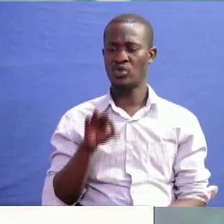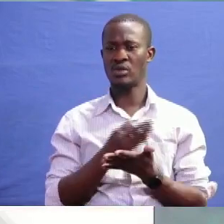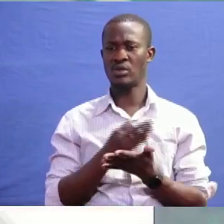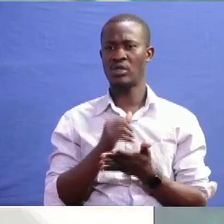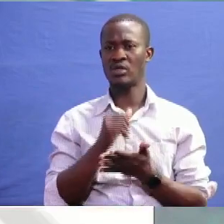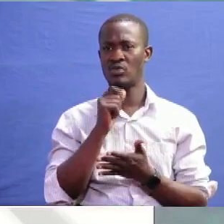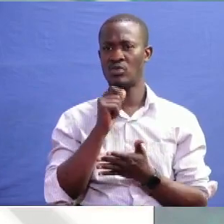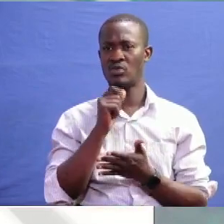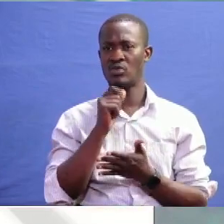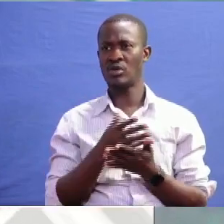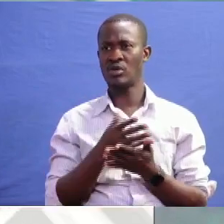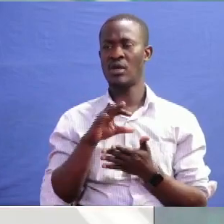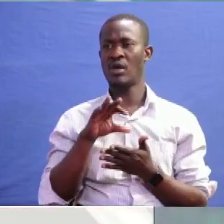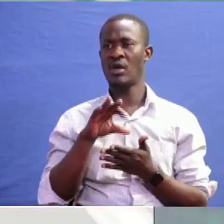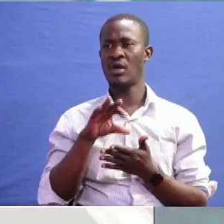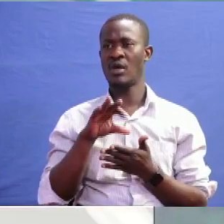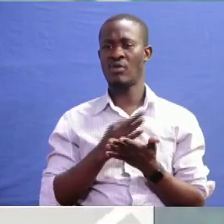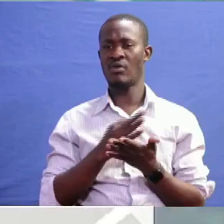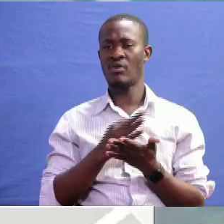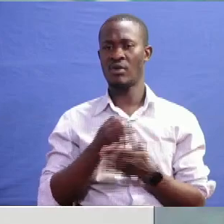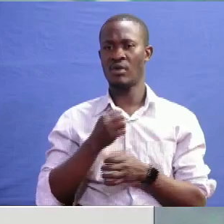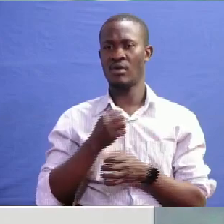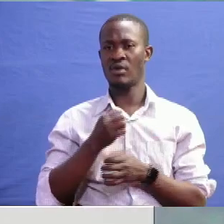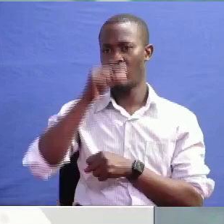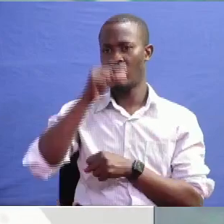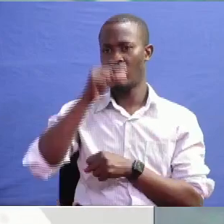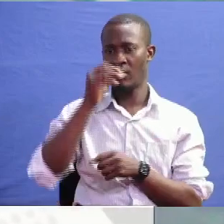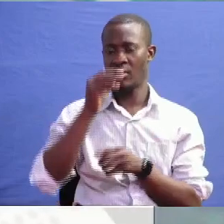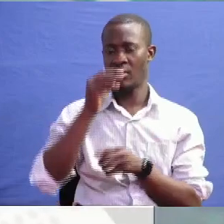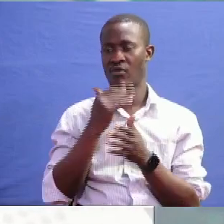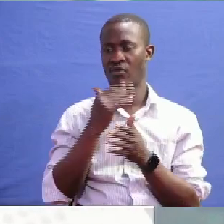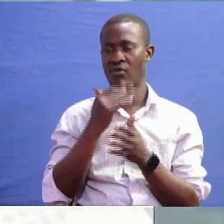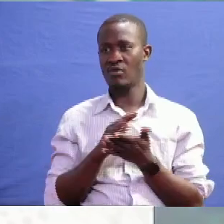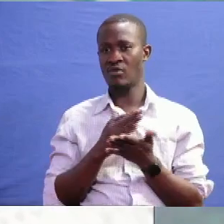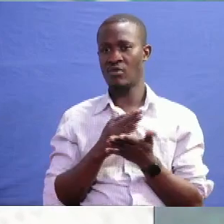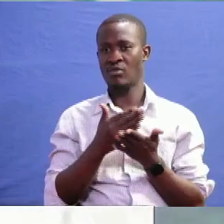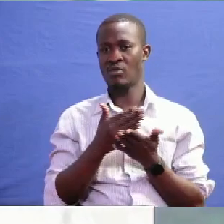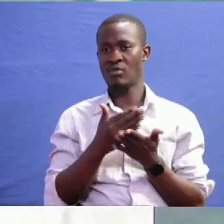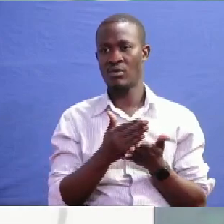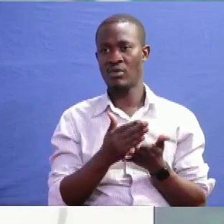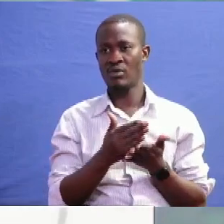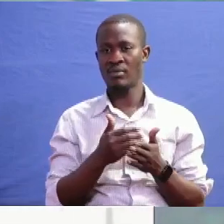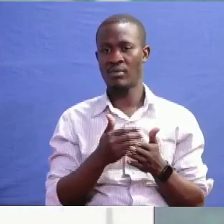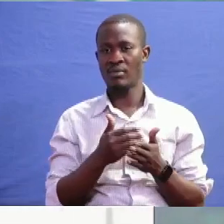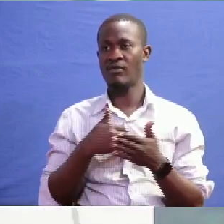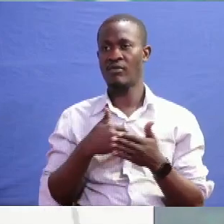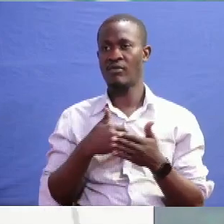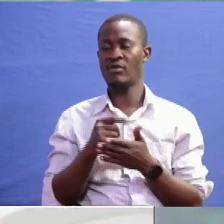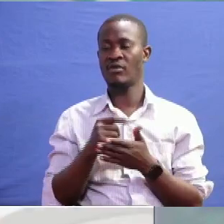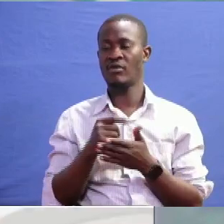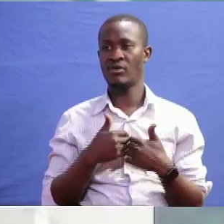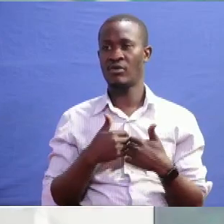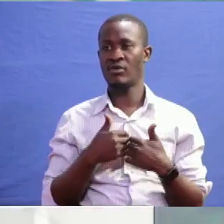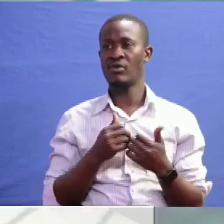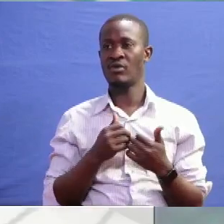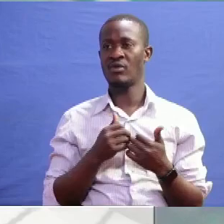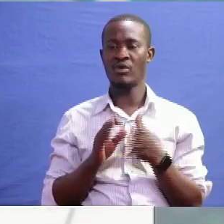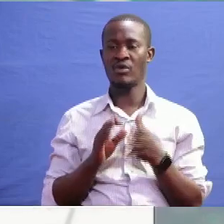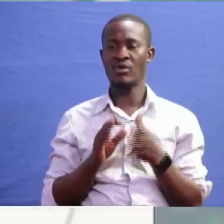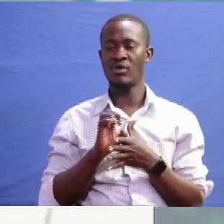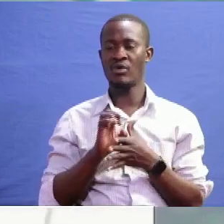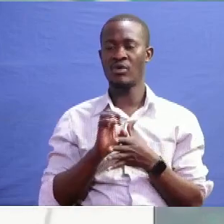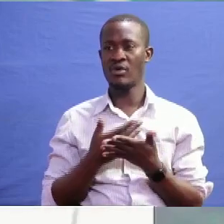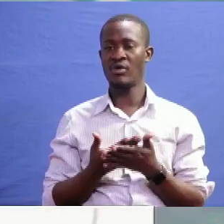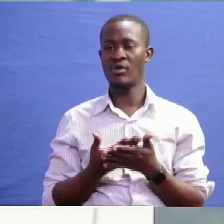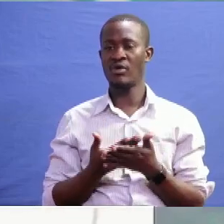not be funded through a scholarship by government. Do you want to proceed? They said yes. Again, before they submitted, they were told the same thing. Even when they